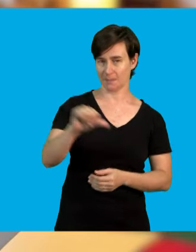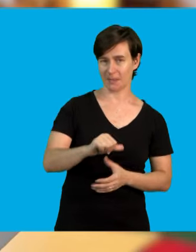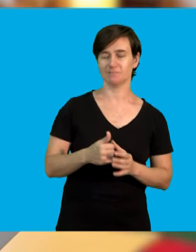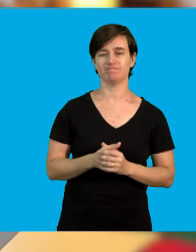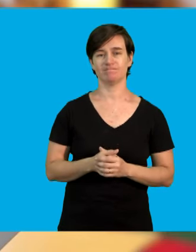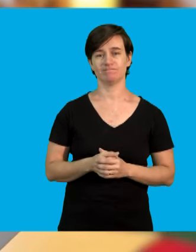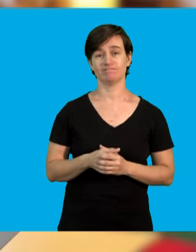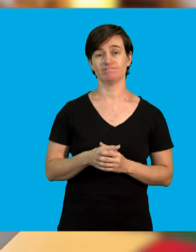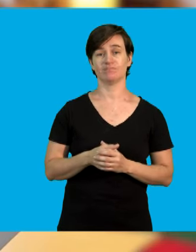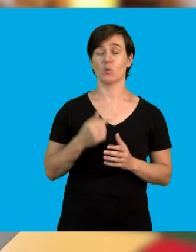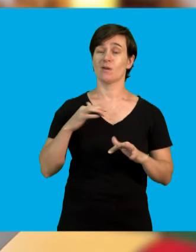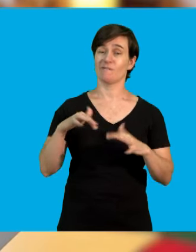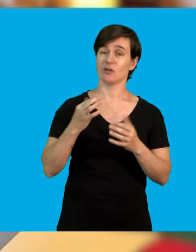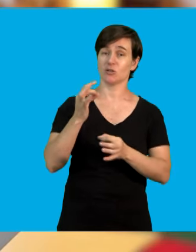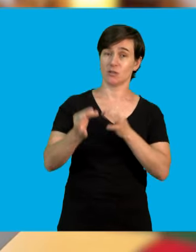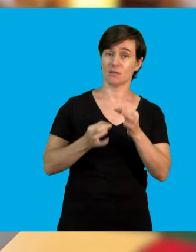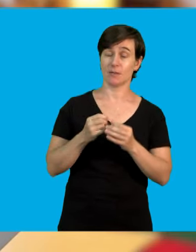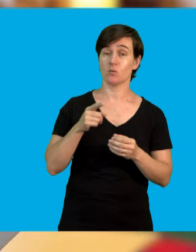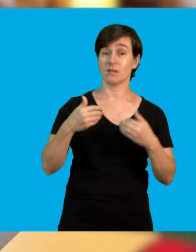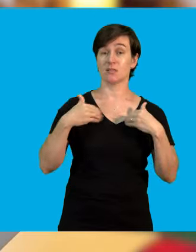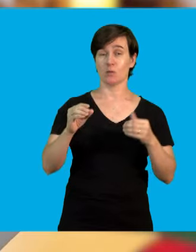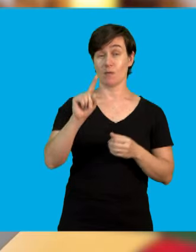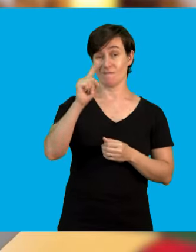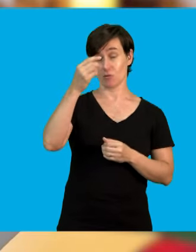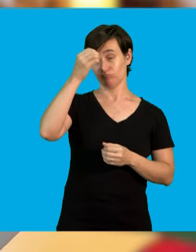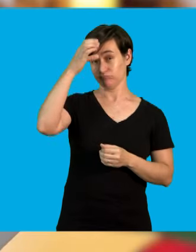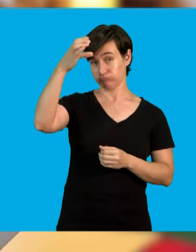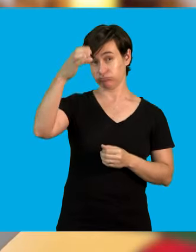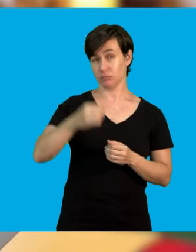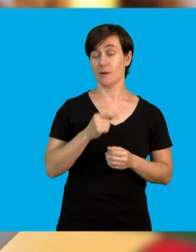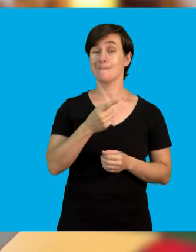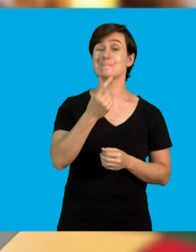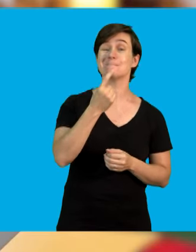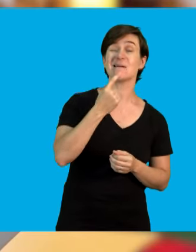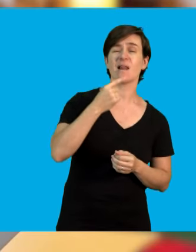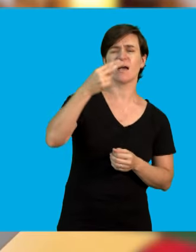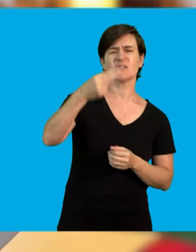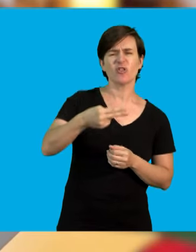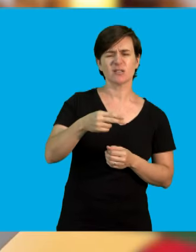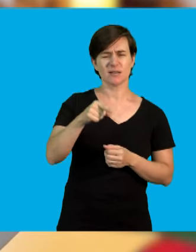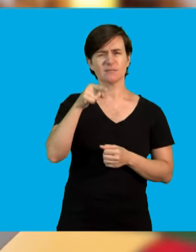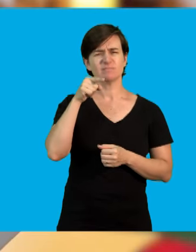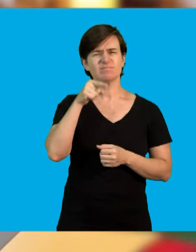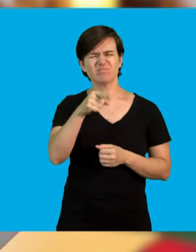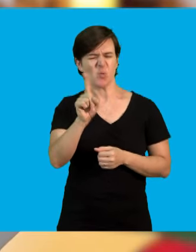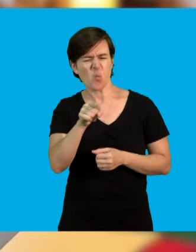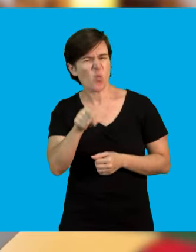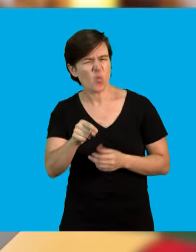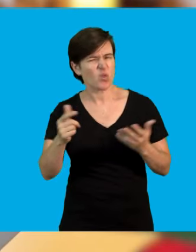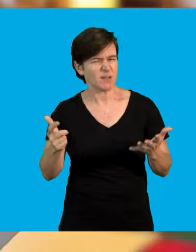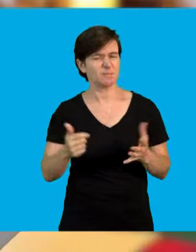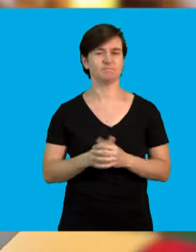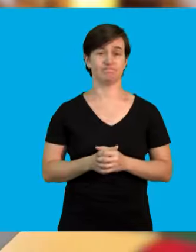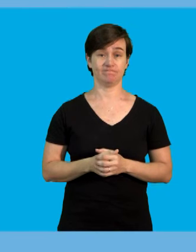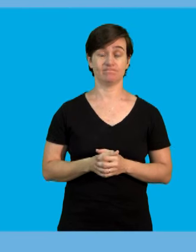Welcome back from an ad break. So as we have said before, we're going to start with our first concept, which is the metal hydroxide and what are the metal